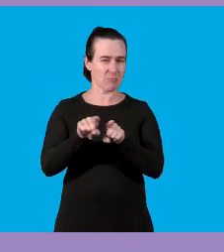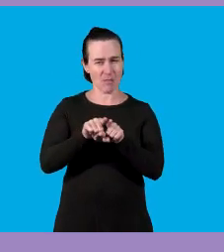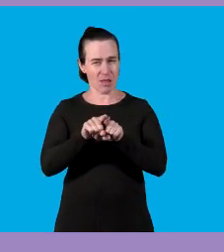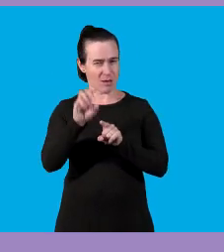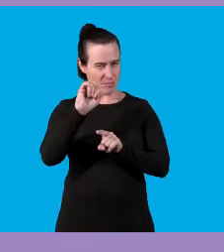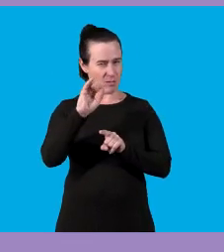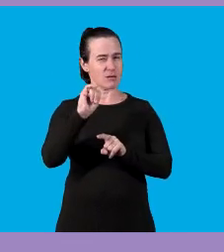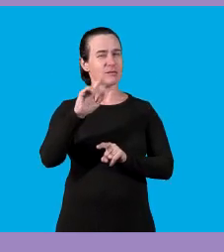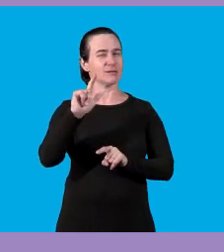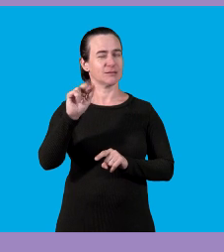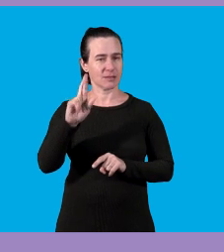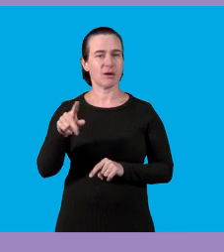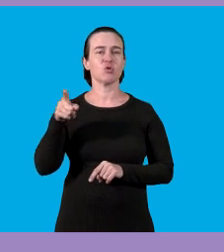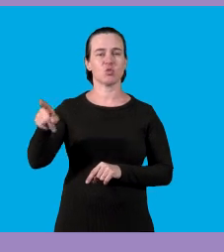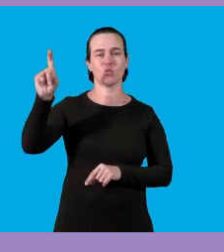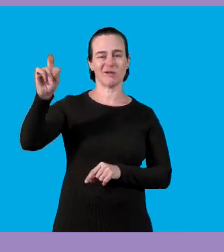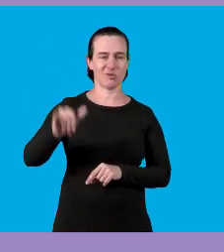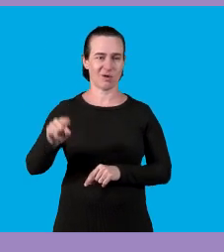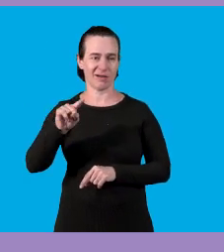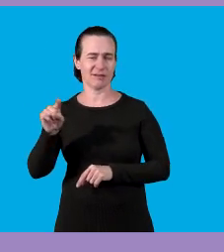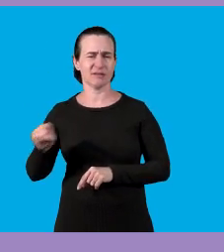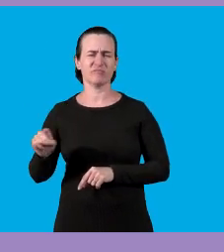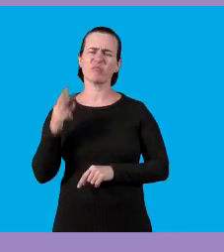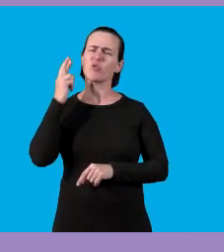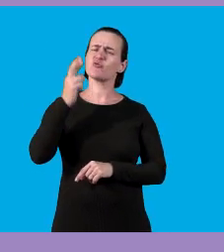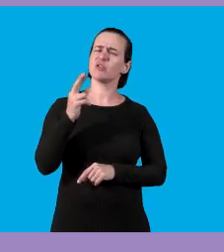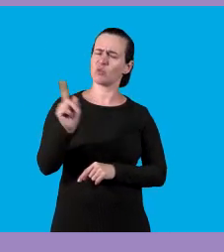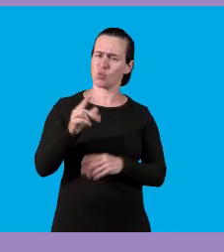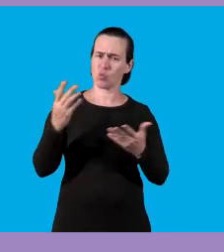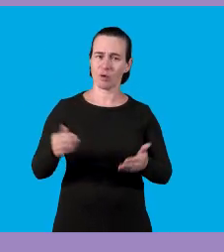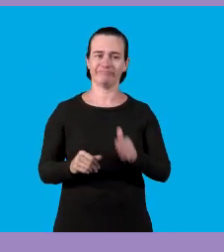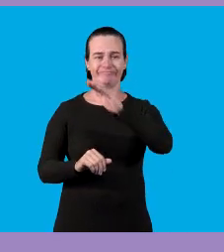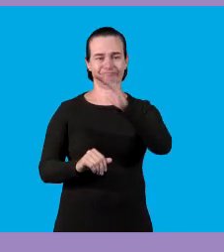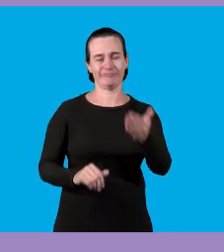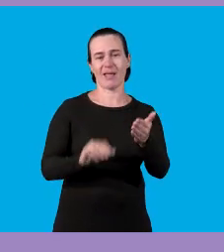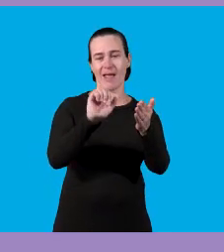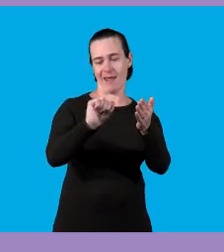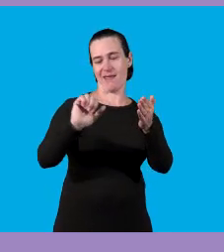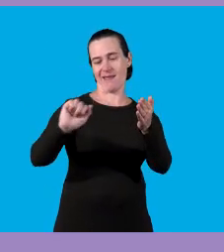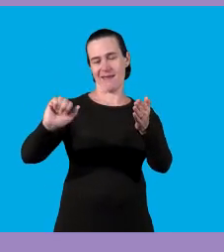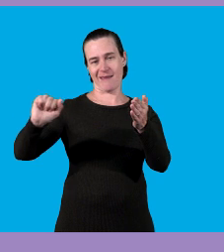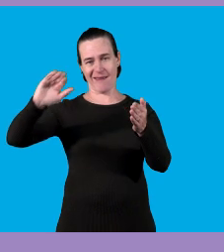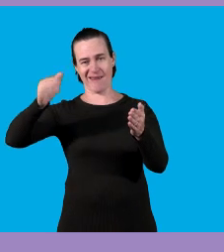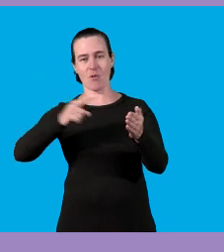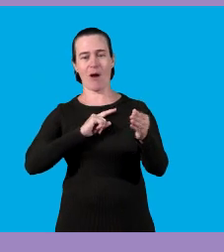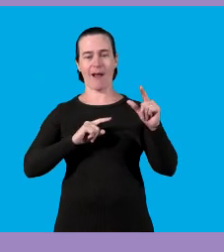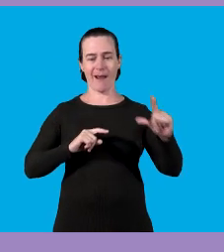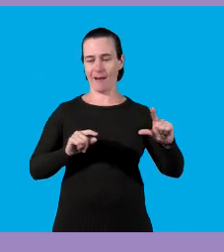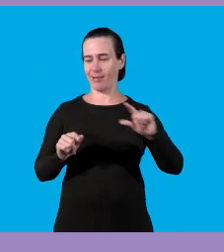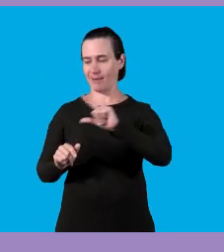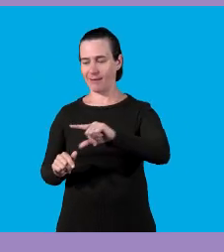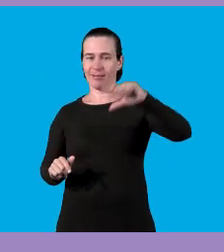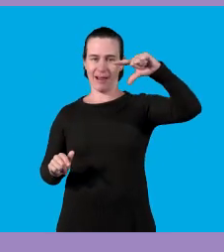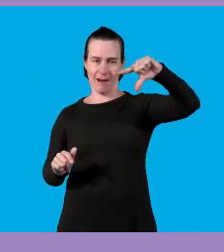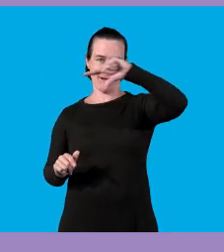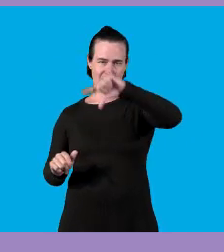triangle XYZ. And our reason for that is angle, angle, angle. Three